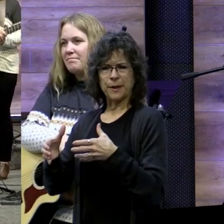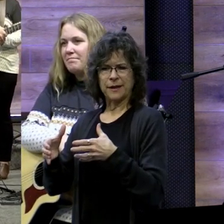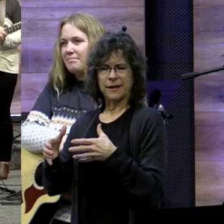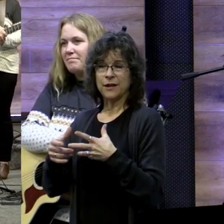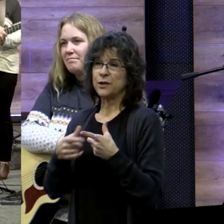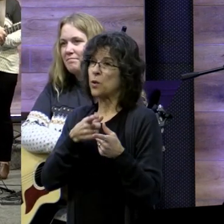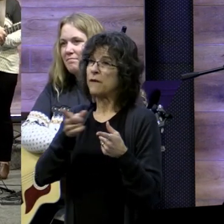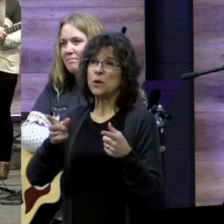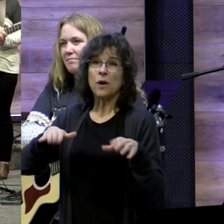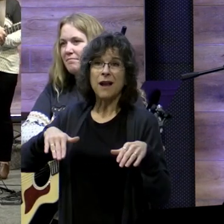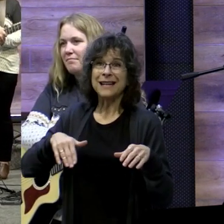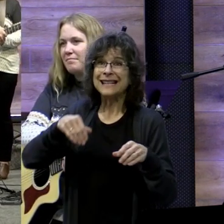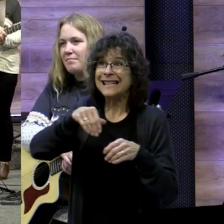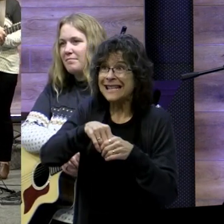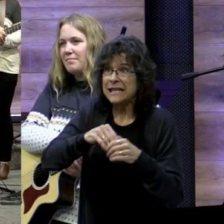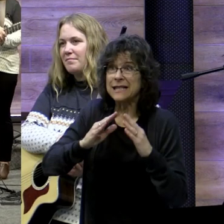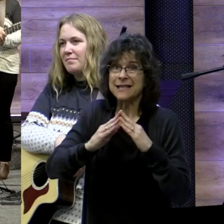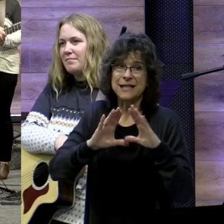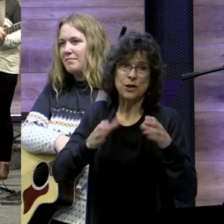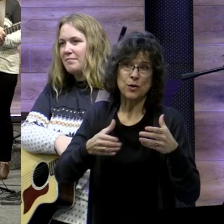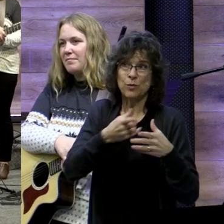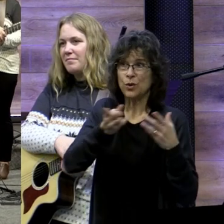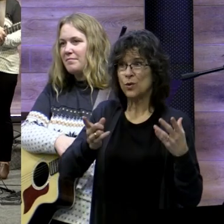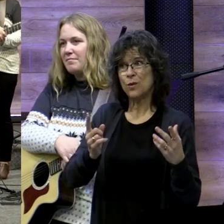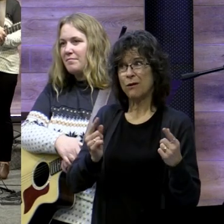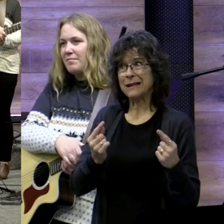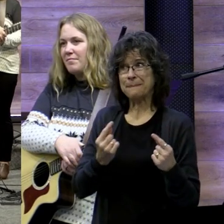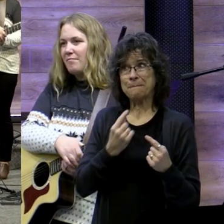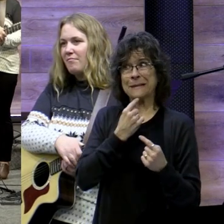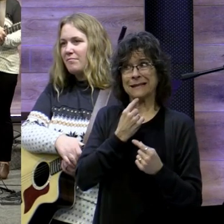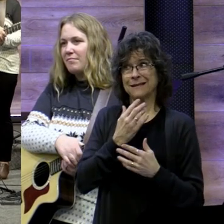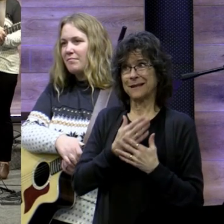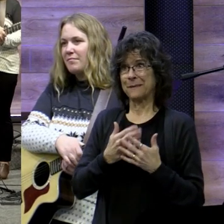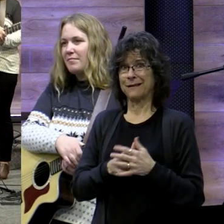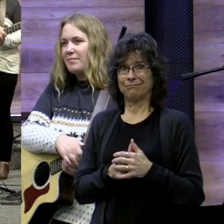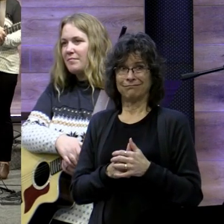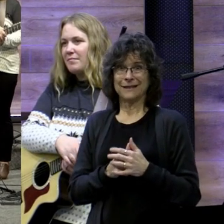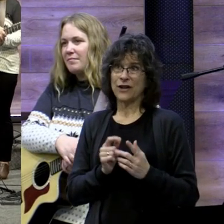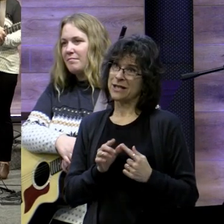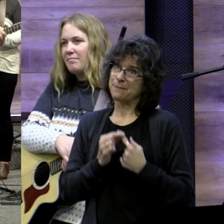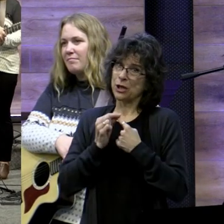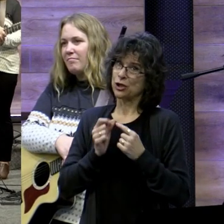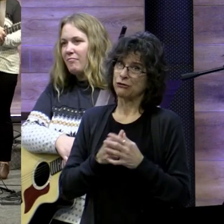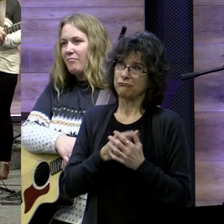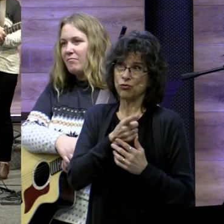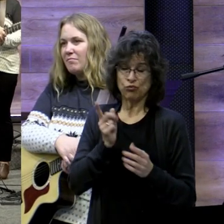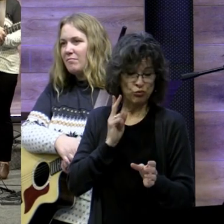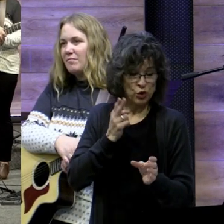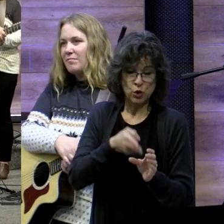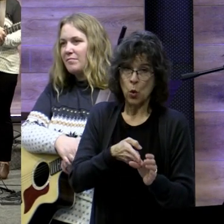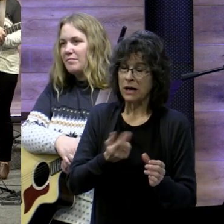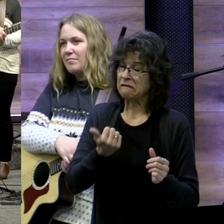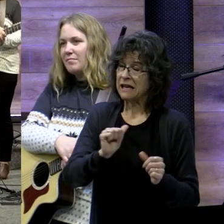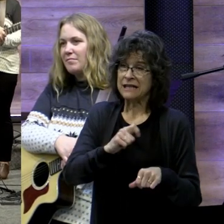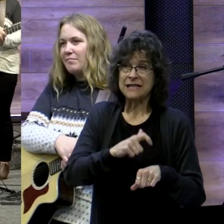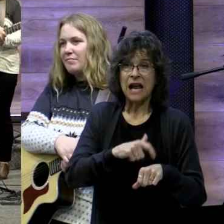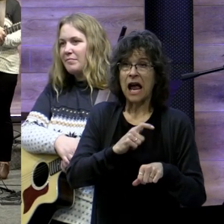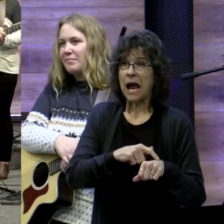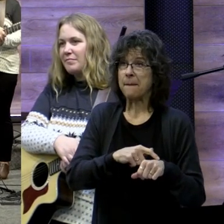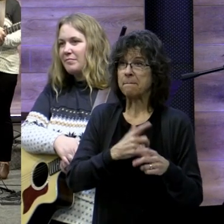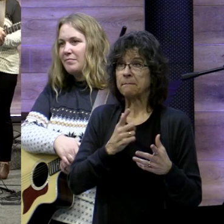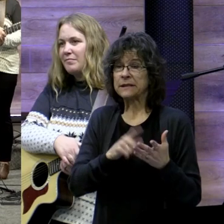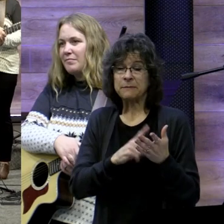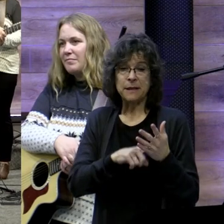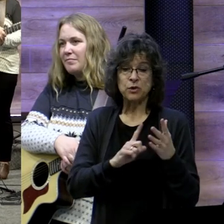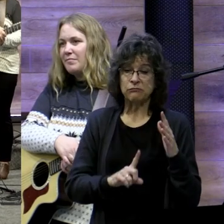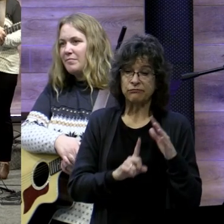So if you're not in a city group, you are missing out, and you can join them at any time. Most groups are used to people just coming and checking things out.